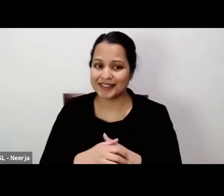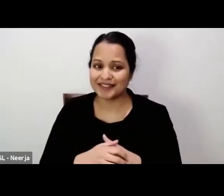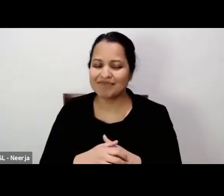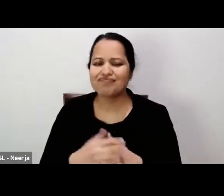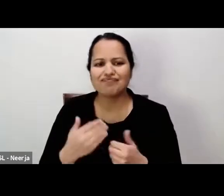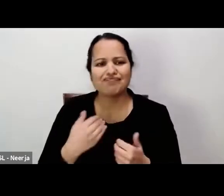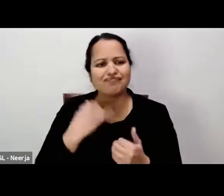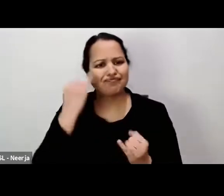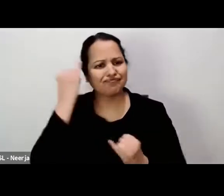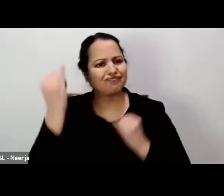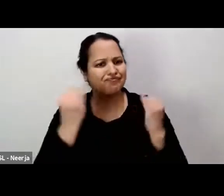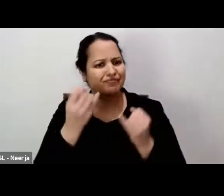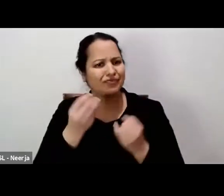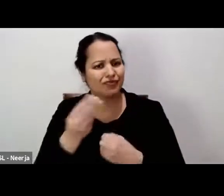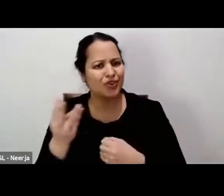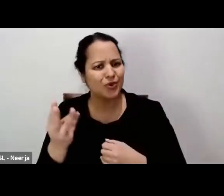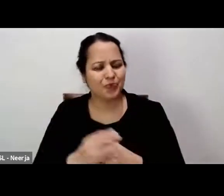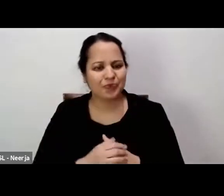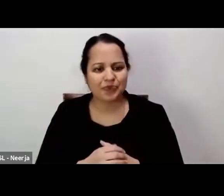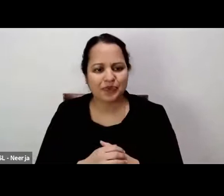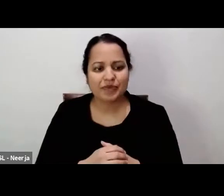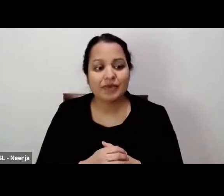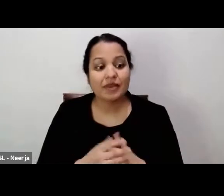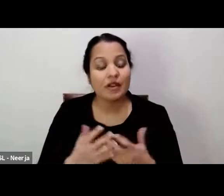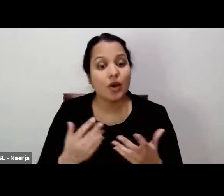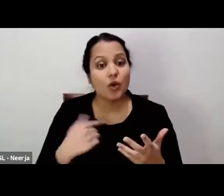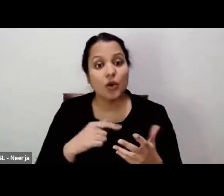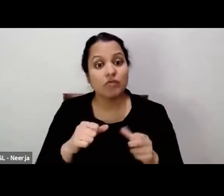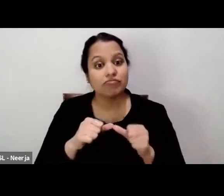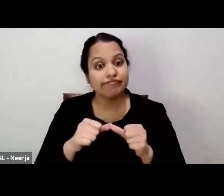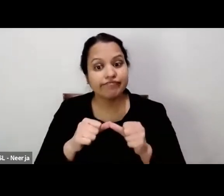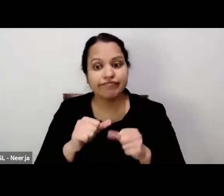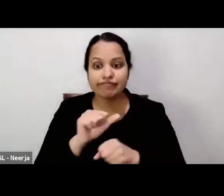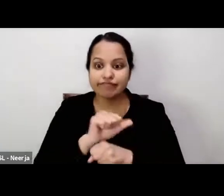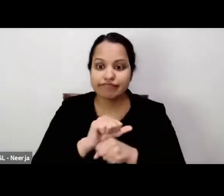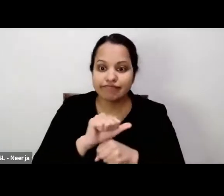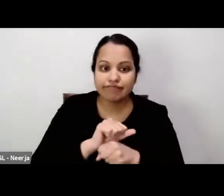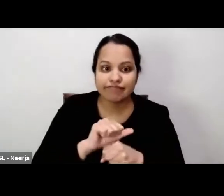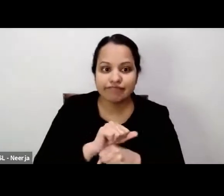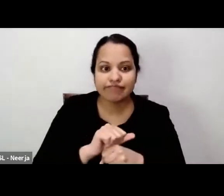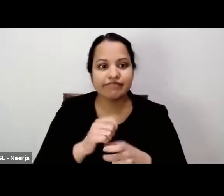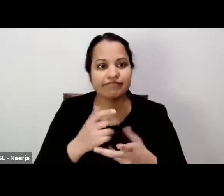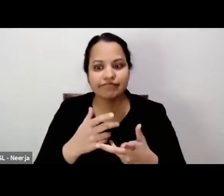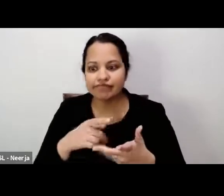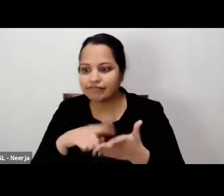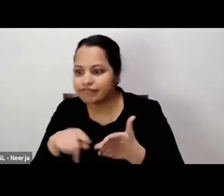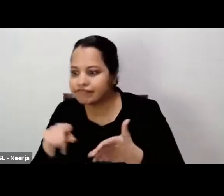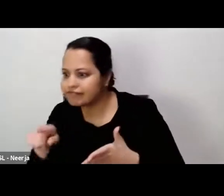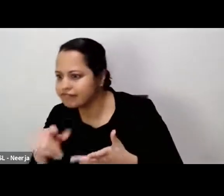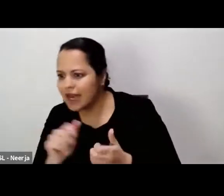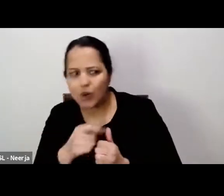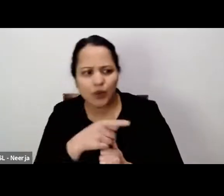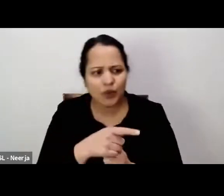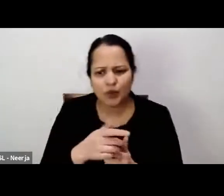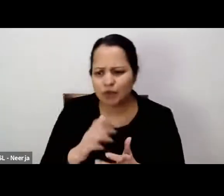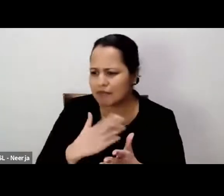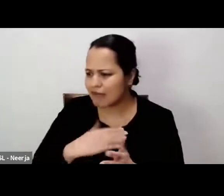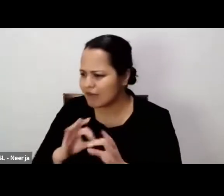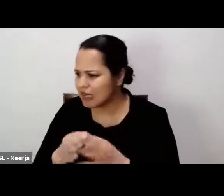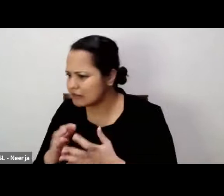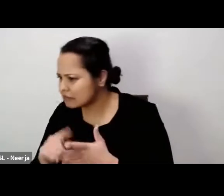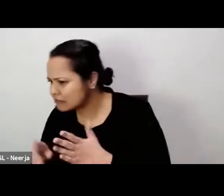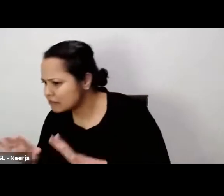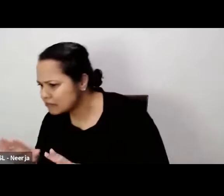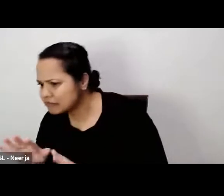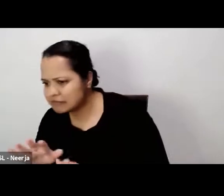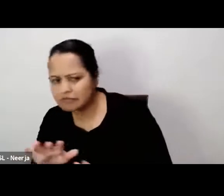One is to do what we do as women, and to check in on others, to check in on our family, to check in on our